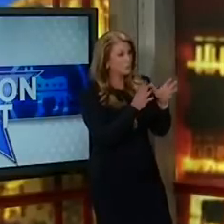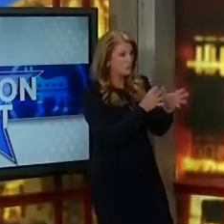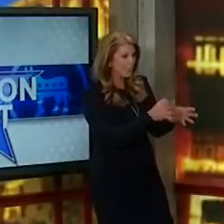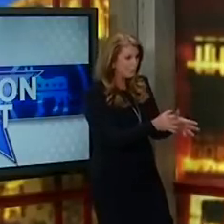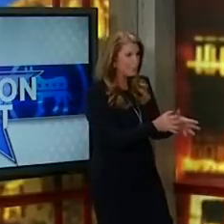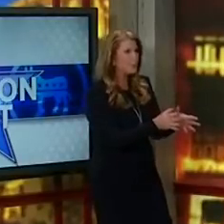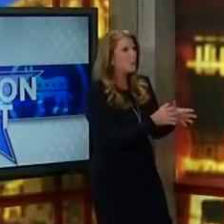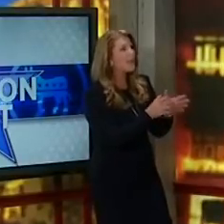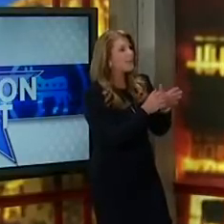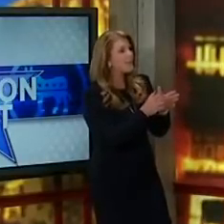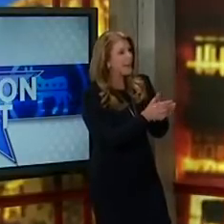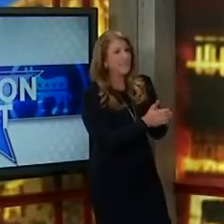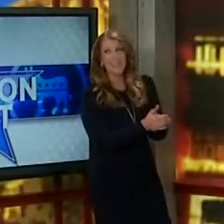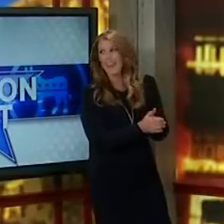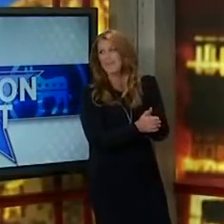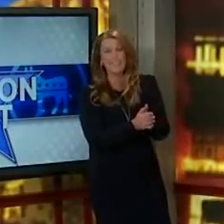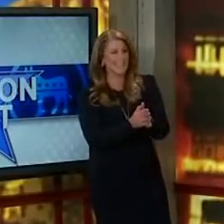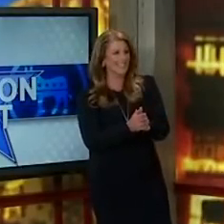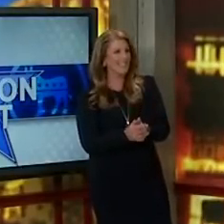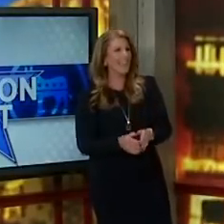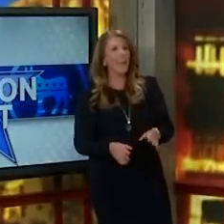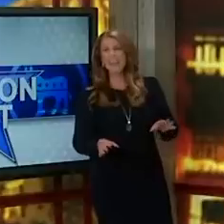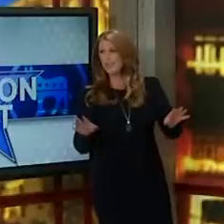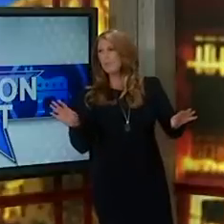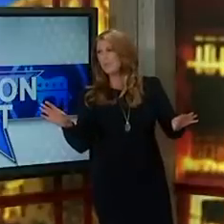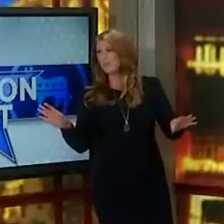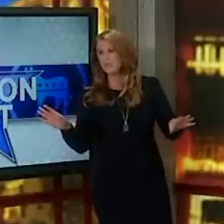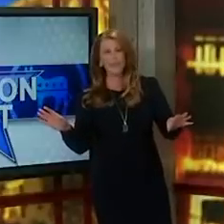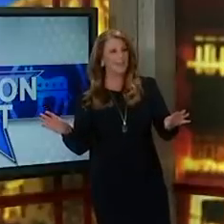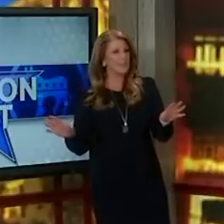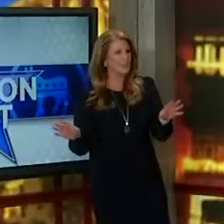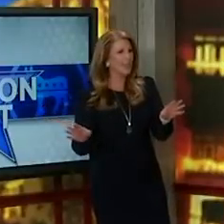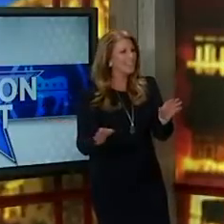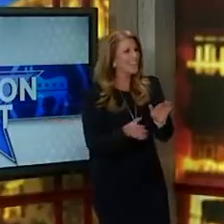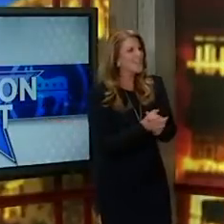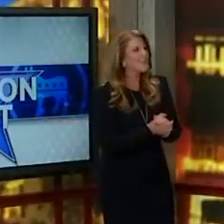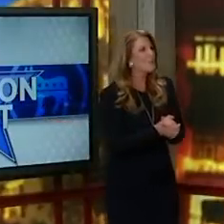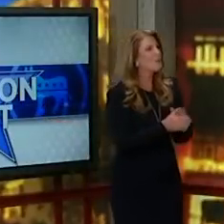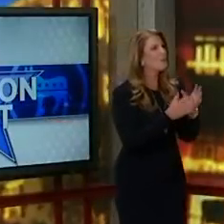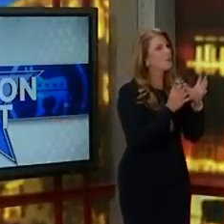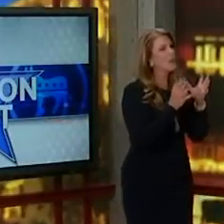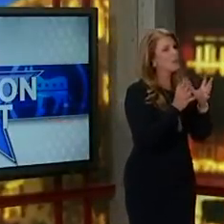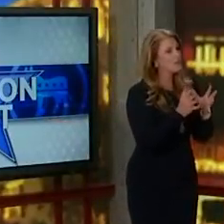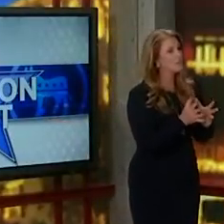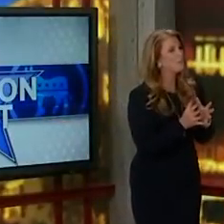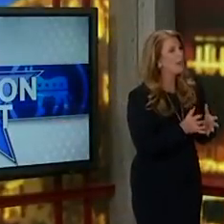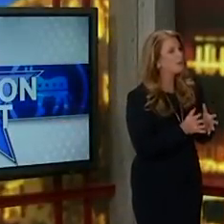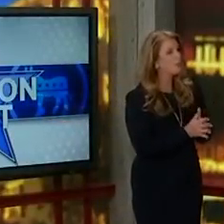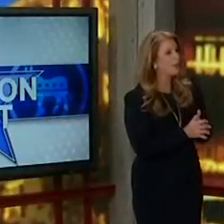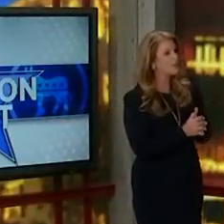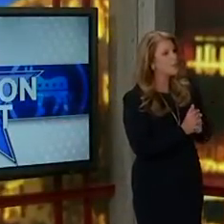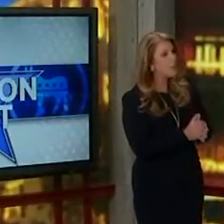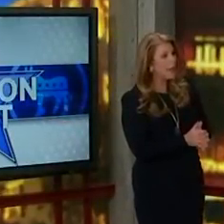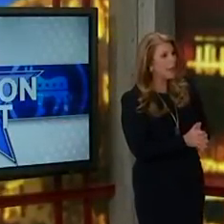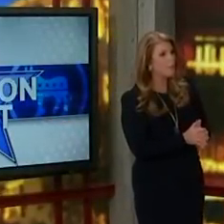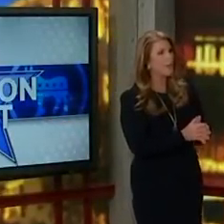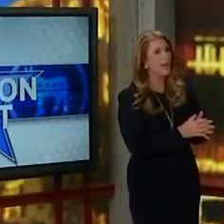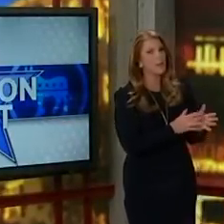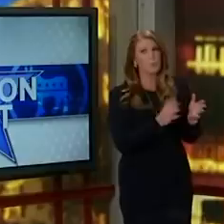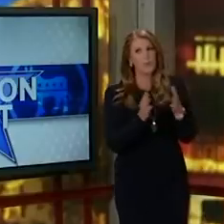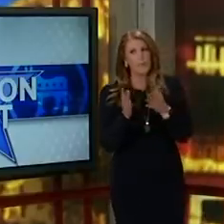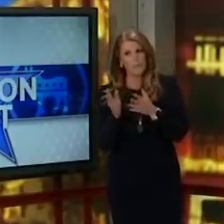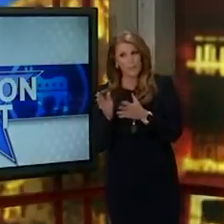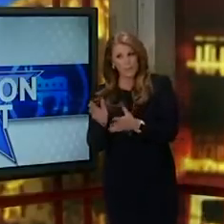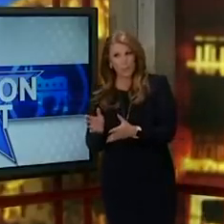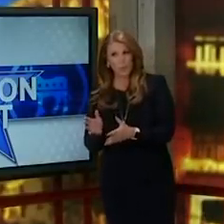I'm going to give you. I bet he can. I'm guessing he can. He's always. Oh, I can, Myra. Yeah, right? Yeah. Trust me. Yeah. Well, what are some final thoughts you have